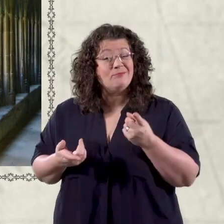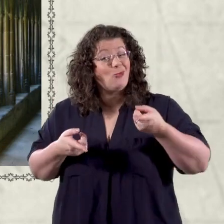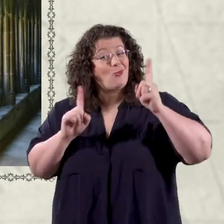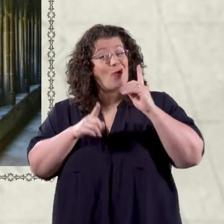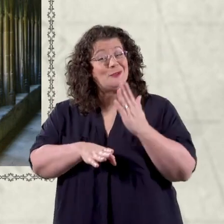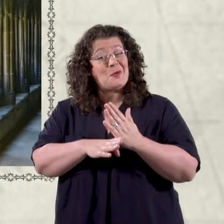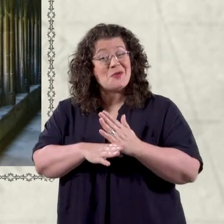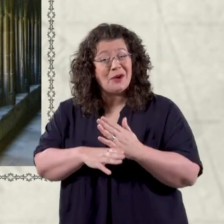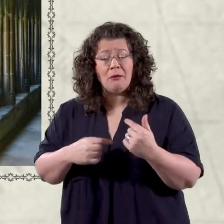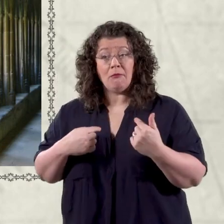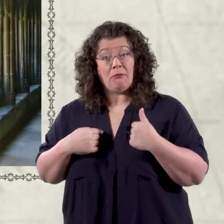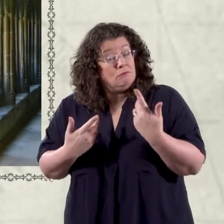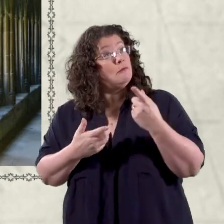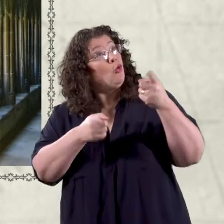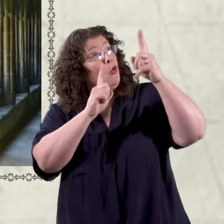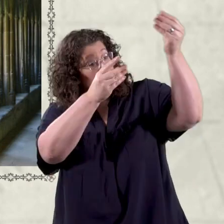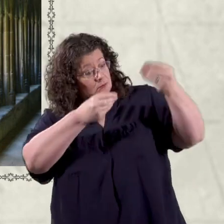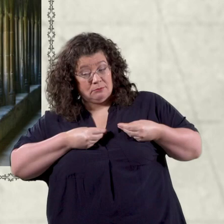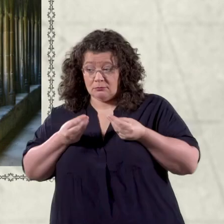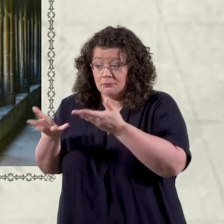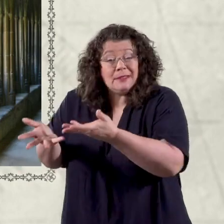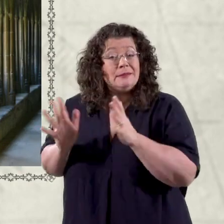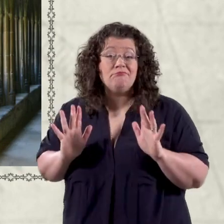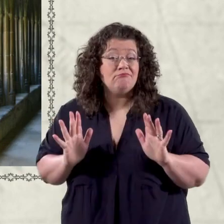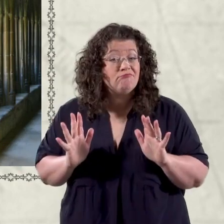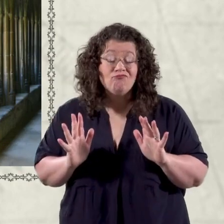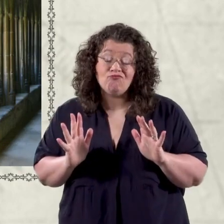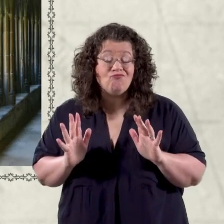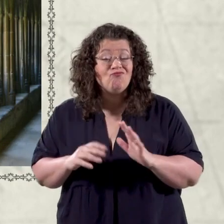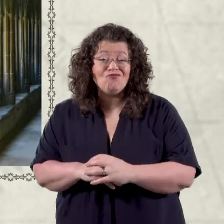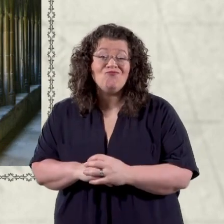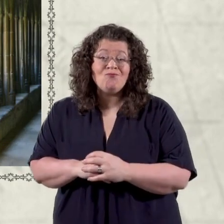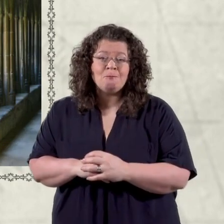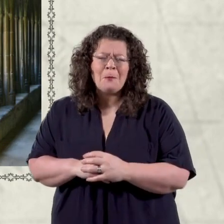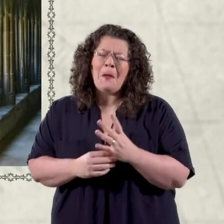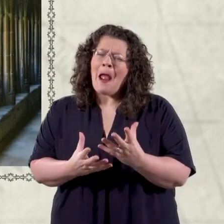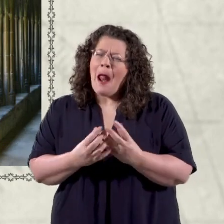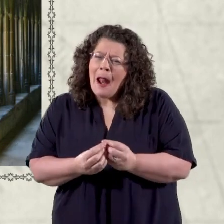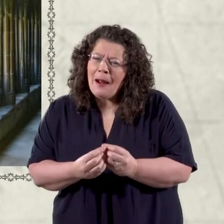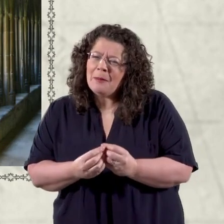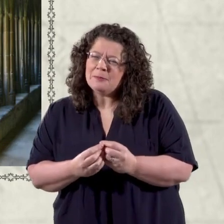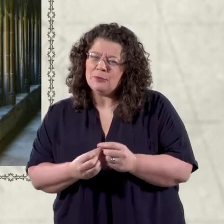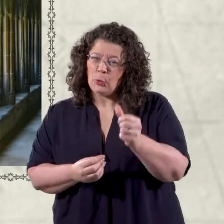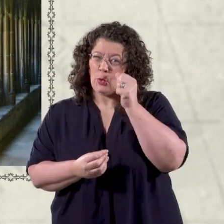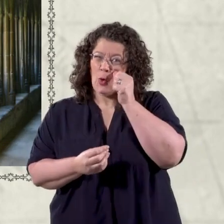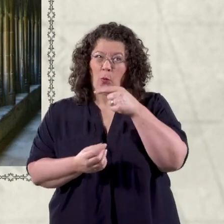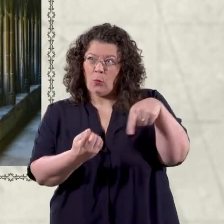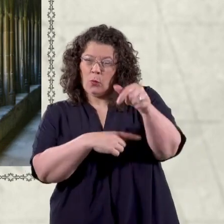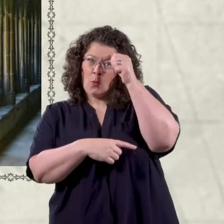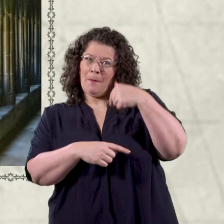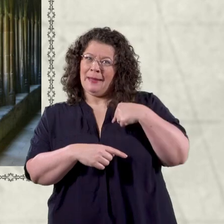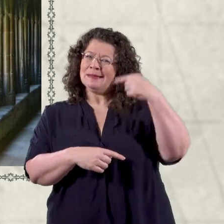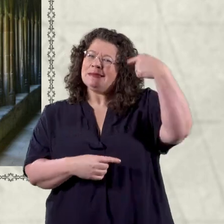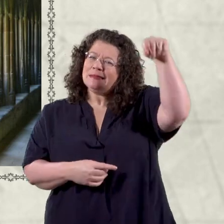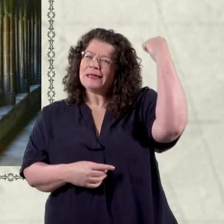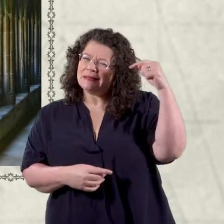work. I was simply his messenger on earth, you see. But it does help a little bit, if you want to be